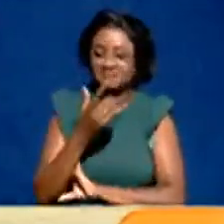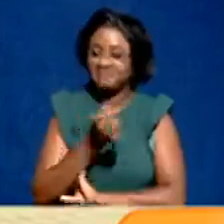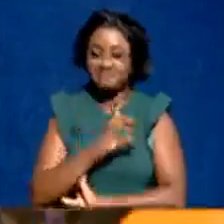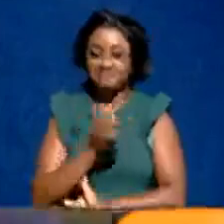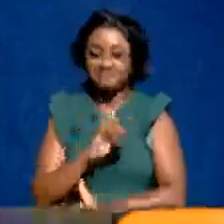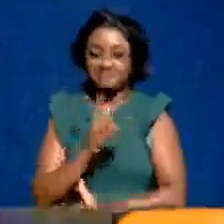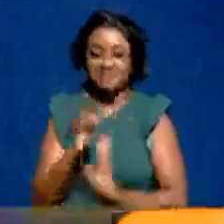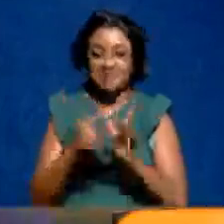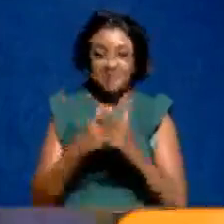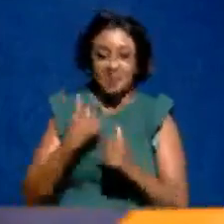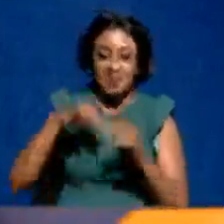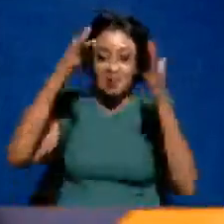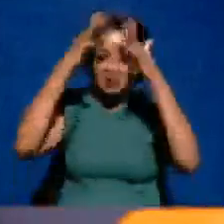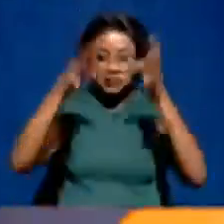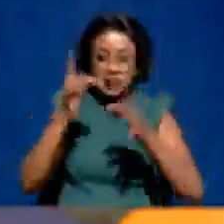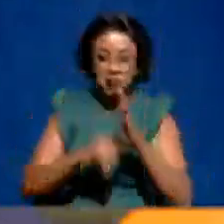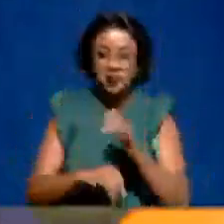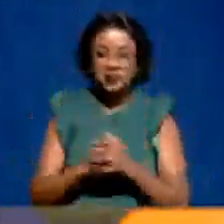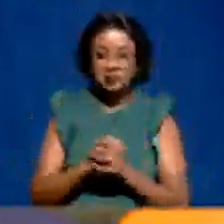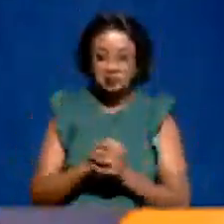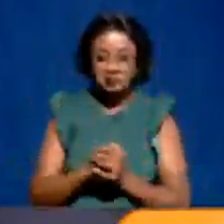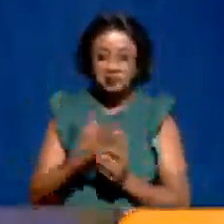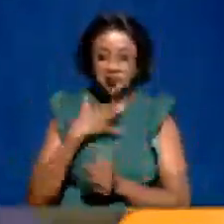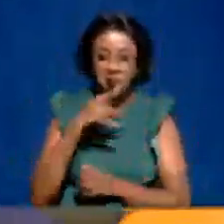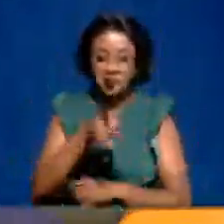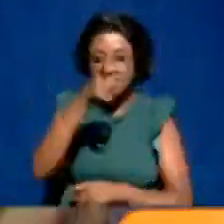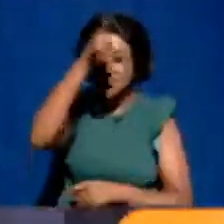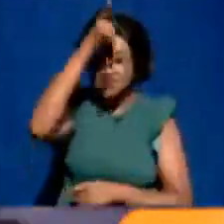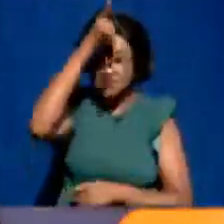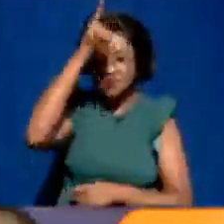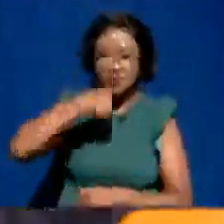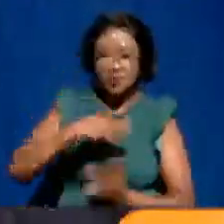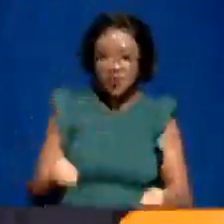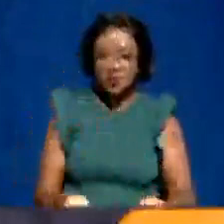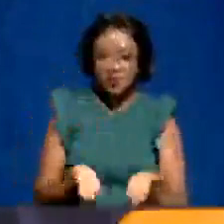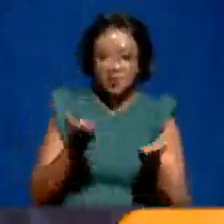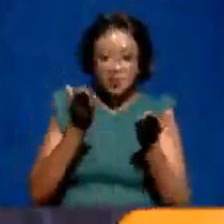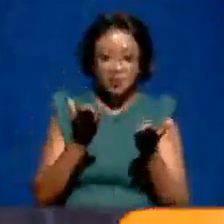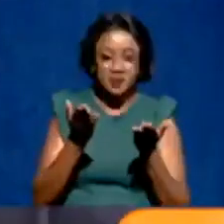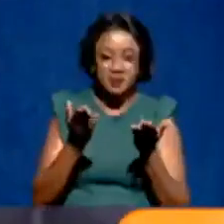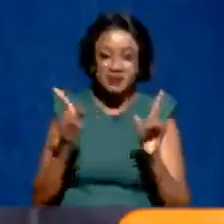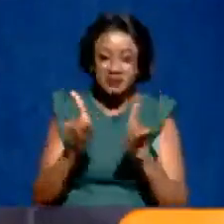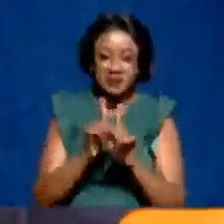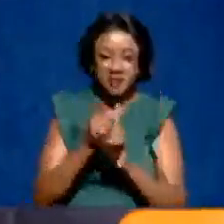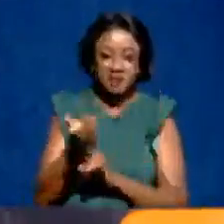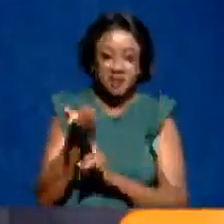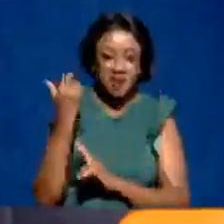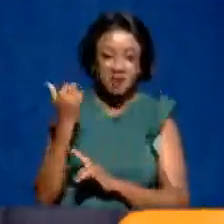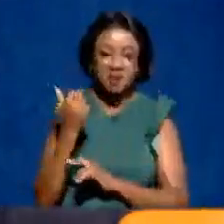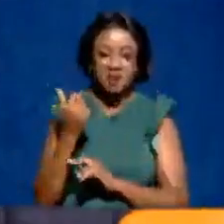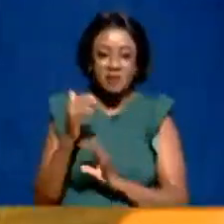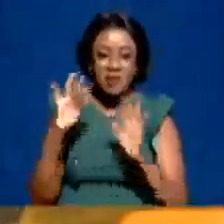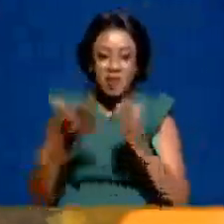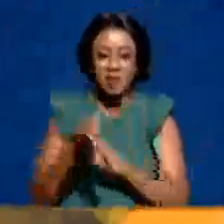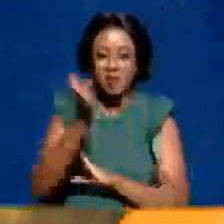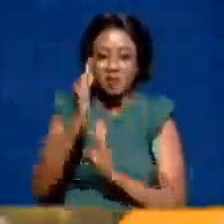kwamba licha ya kurudi bara hii kurudisha hiki kichichi mahali kilikuwa tunataka kiwezekane tukirudishe vile Mungu ali ile Eden